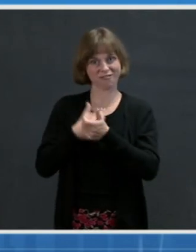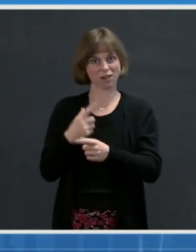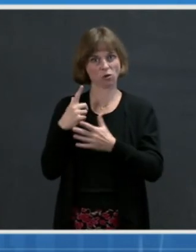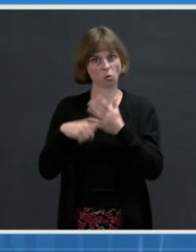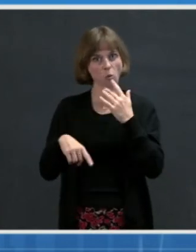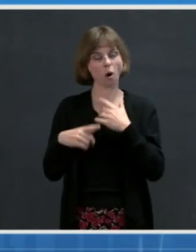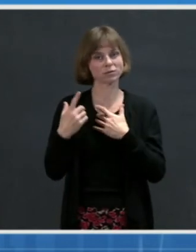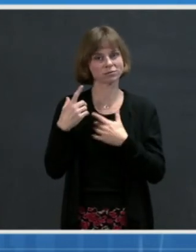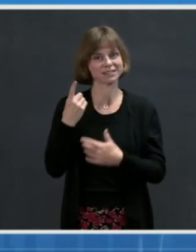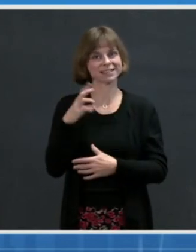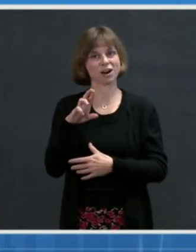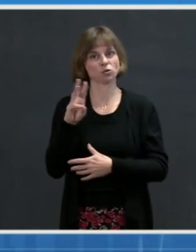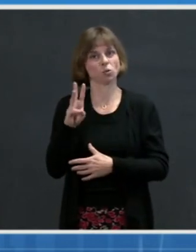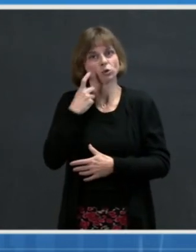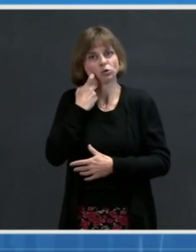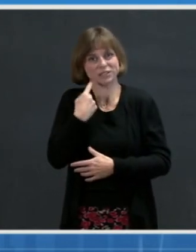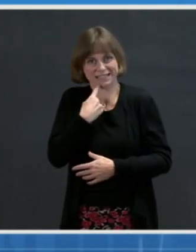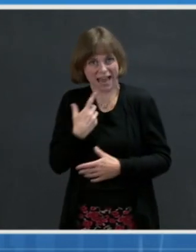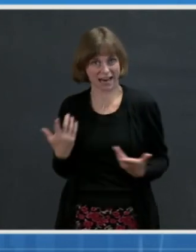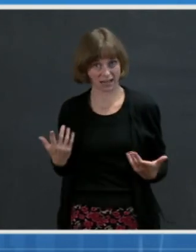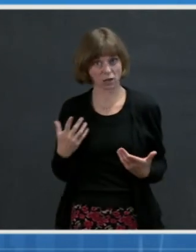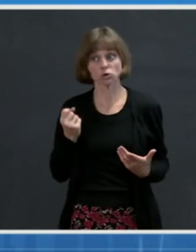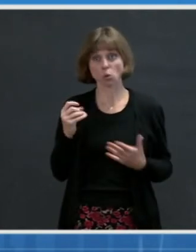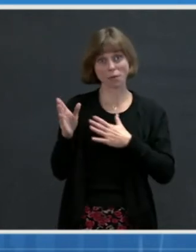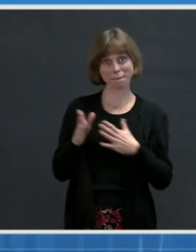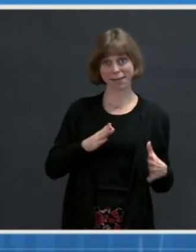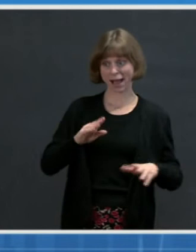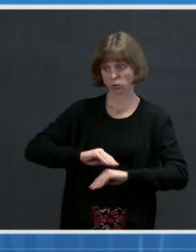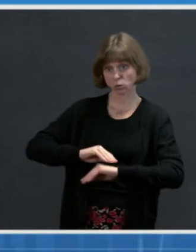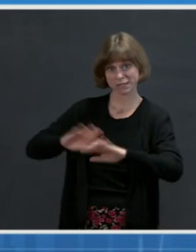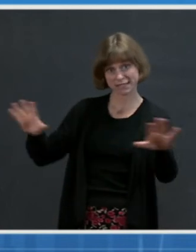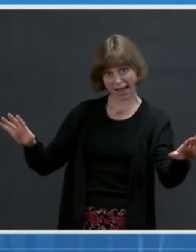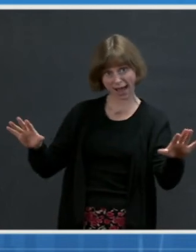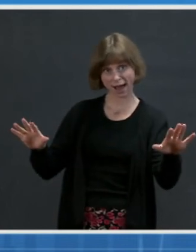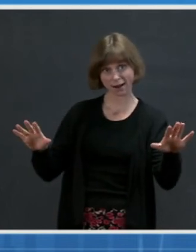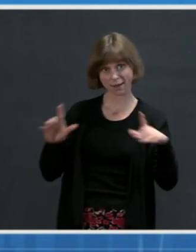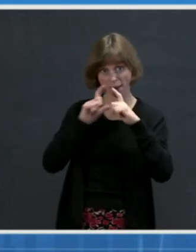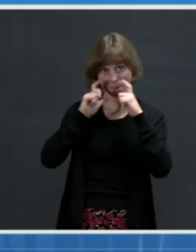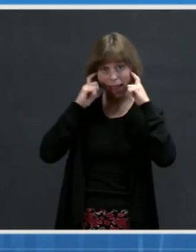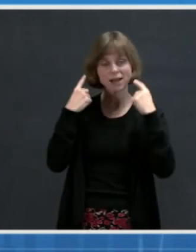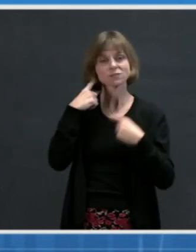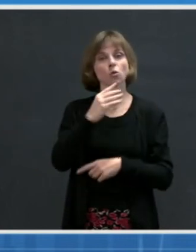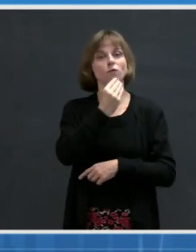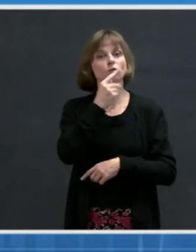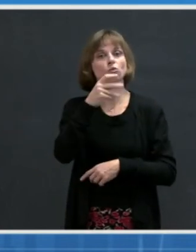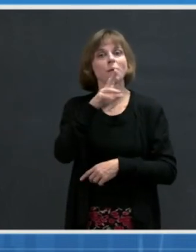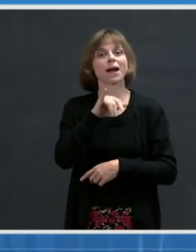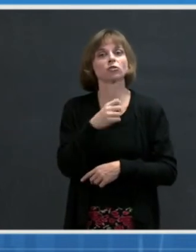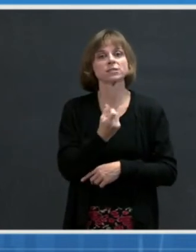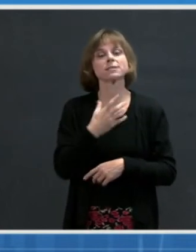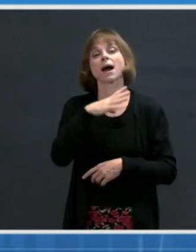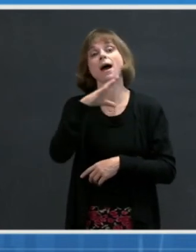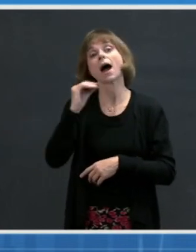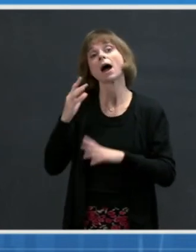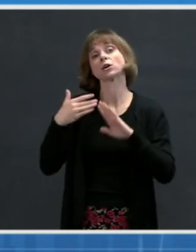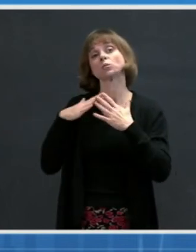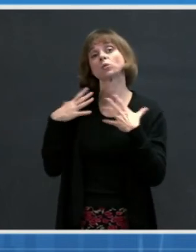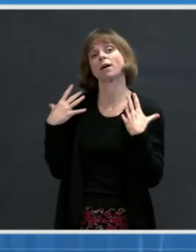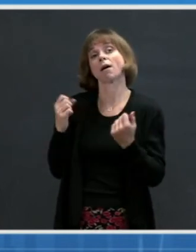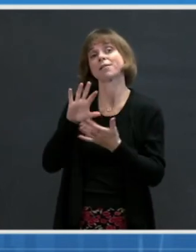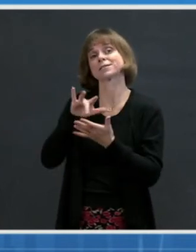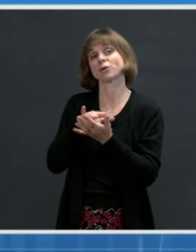plan of sending masks to community health centers and to food pantries is an effort that